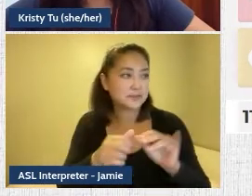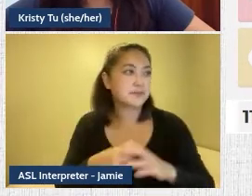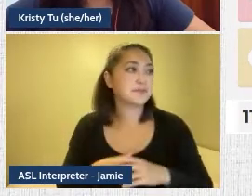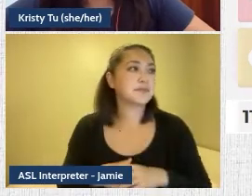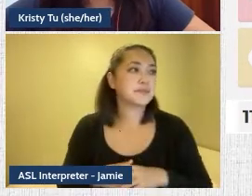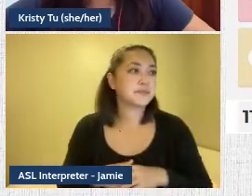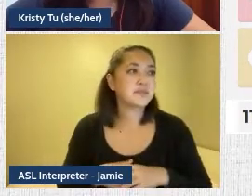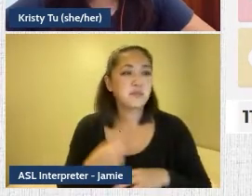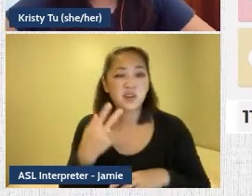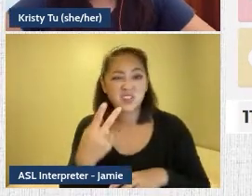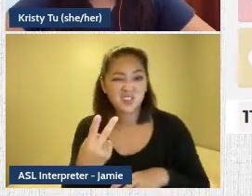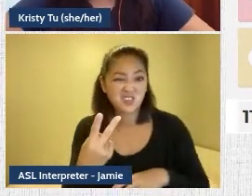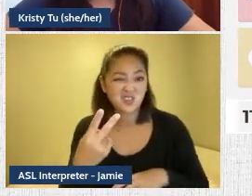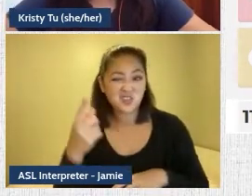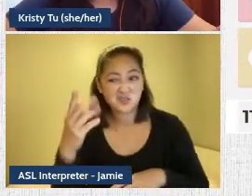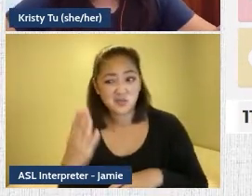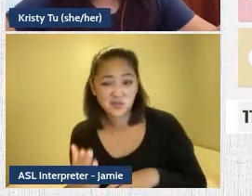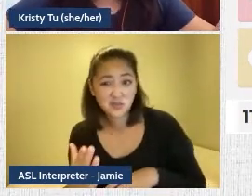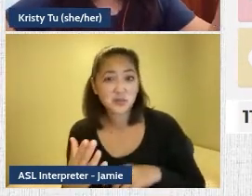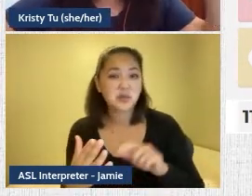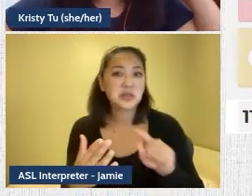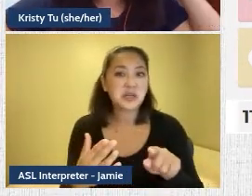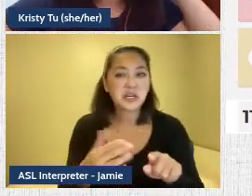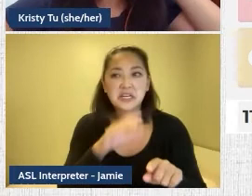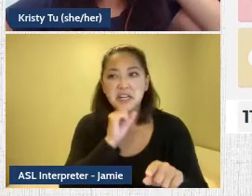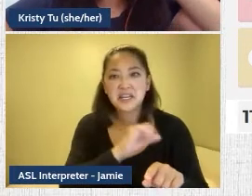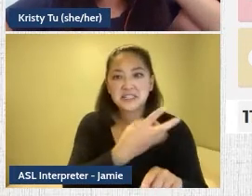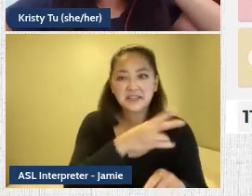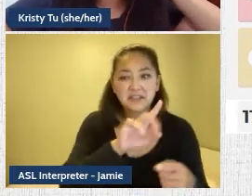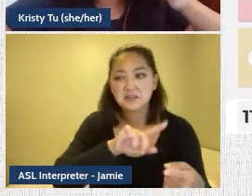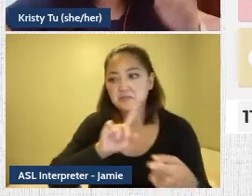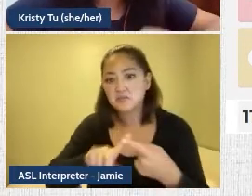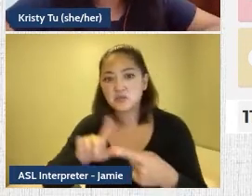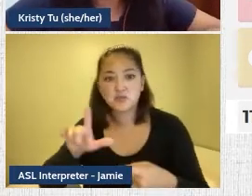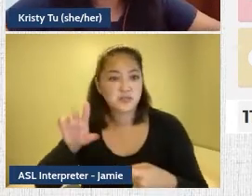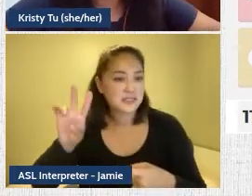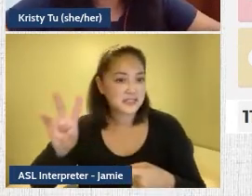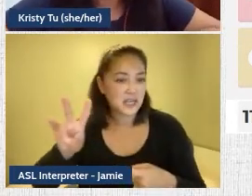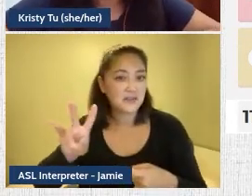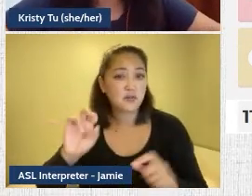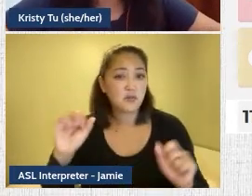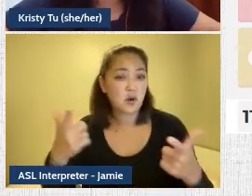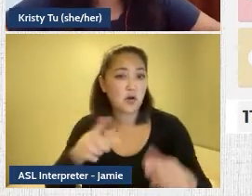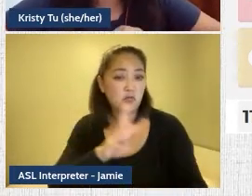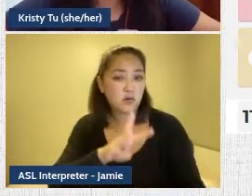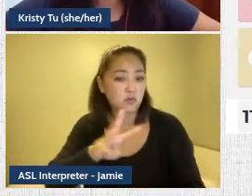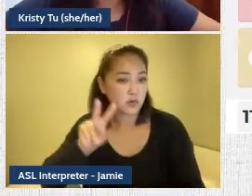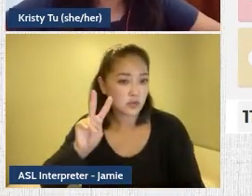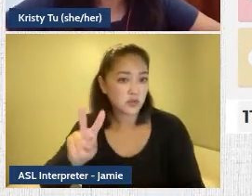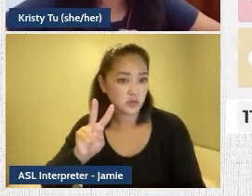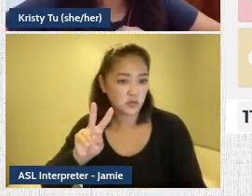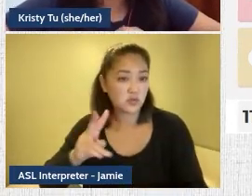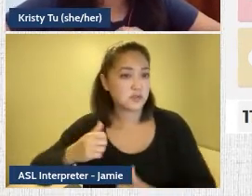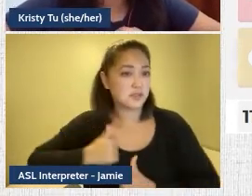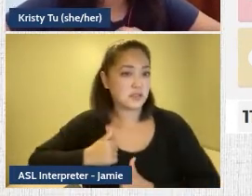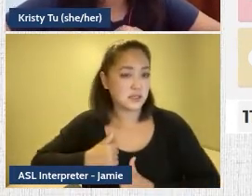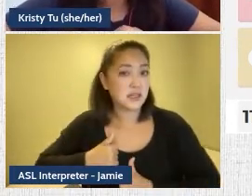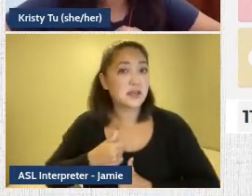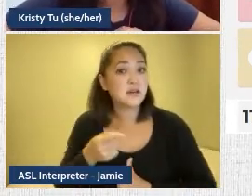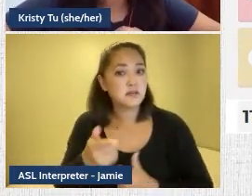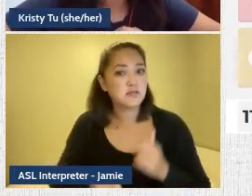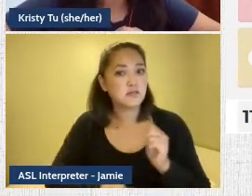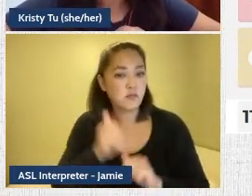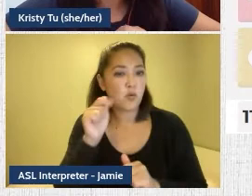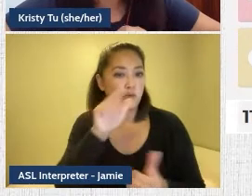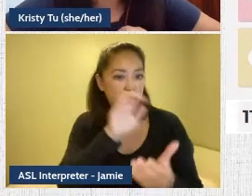almost 2/3 of the class, who ranged in age from 17 to 27, were World War II veterans. And many of them were actually married with children, so a